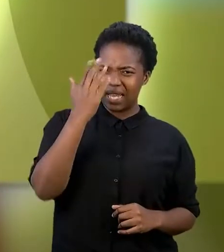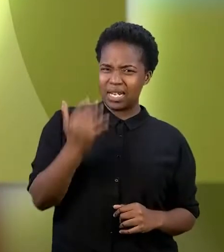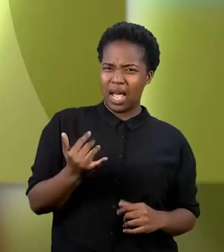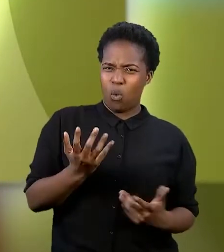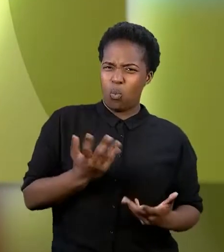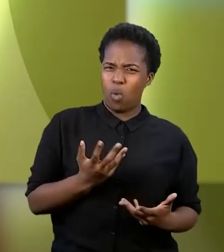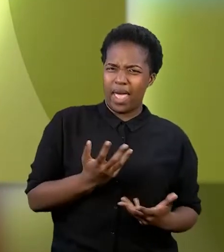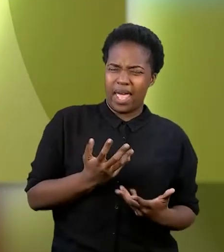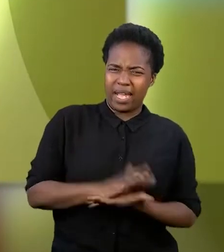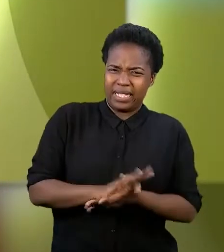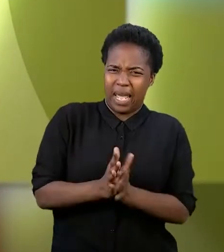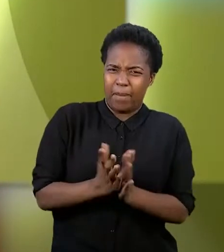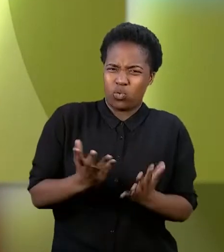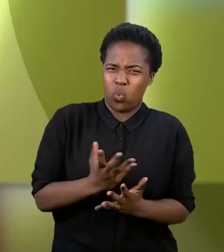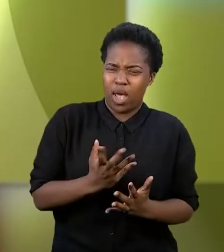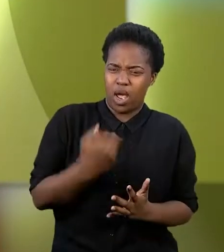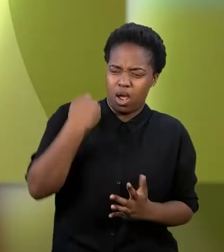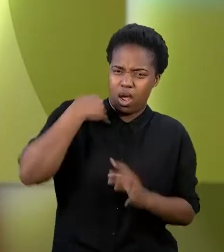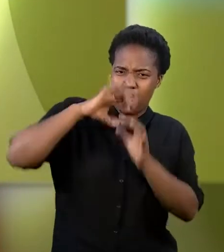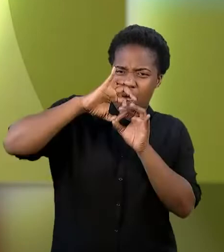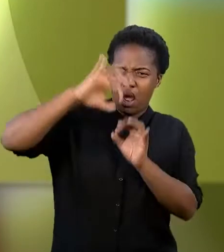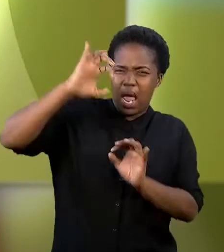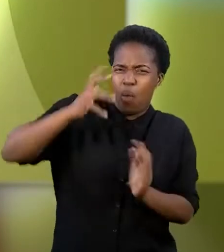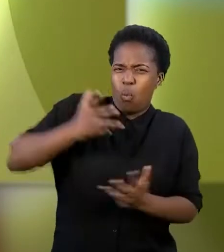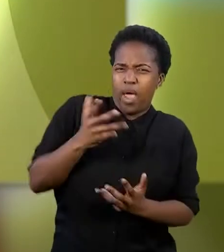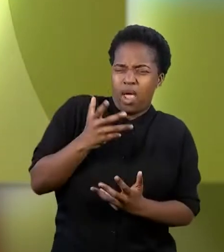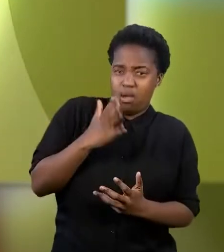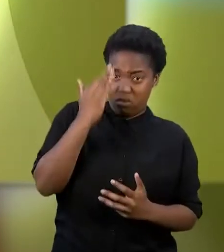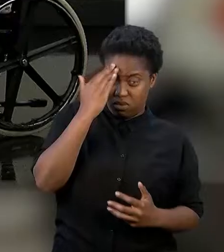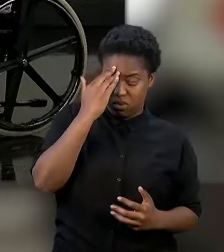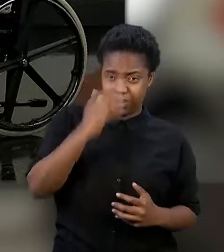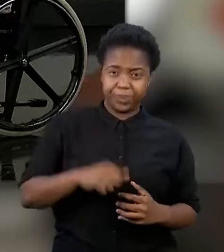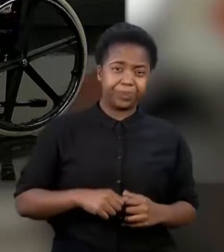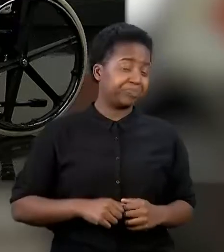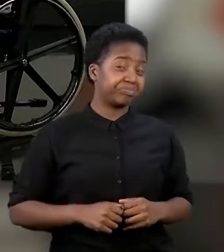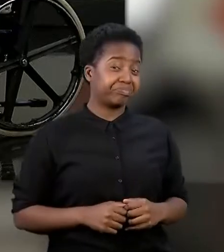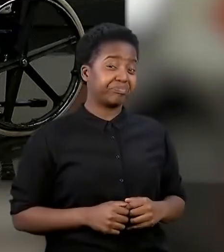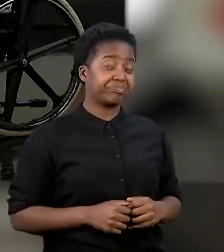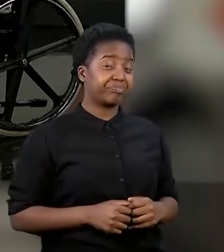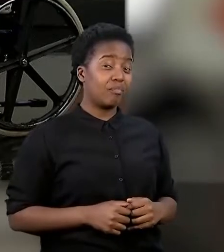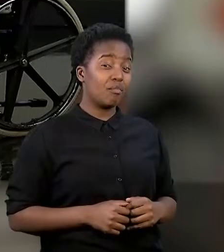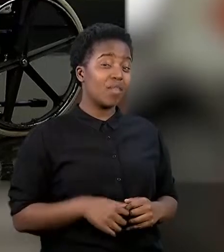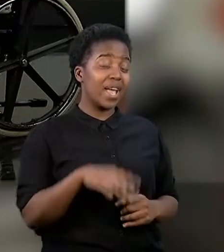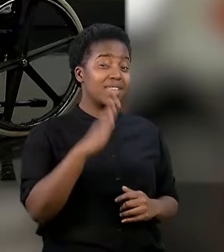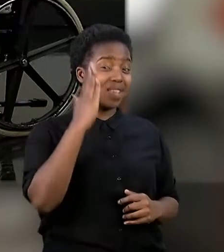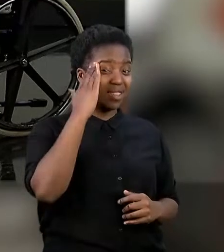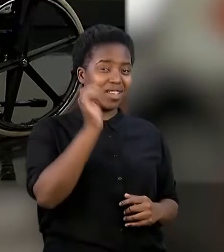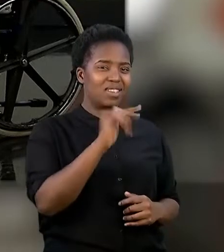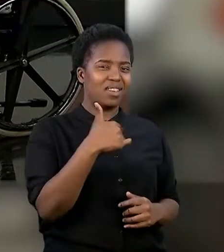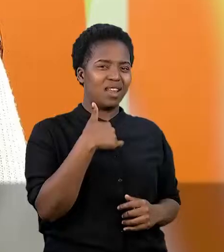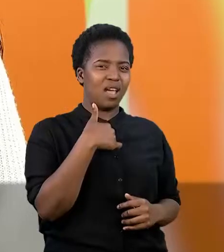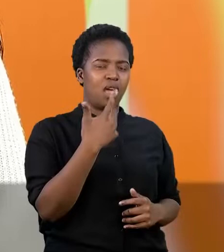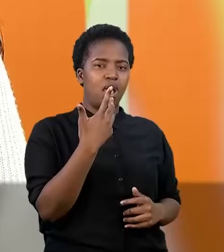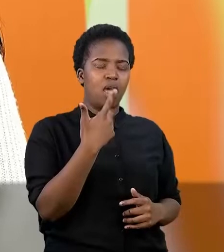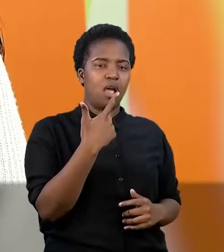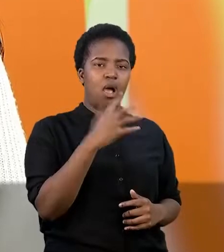nori, Yokai, a part of spinal cord South Lawrence affected so guy. Wait, Sababu, one, wait, say kidney nerve.